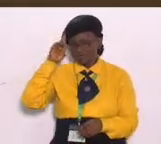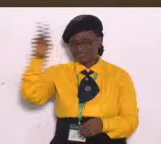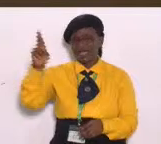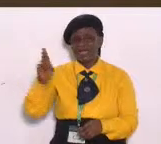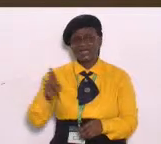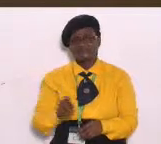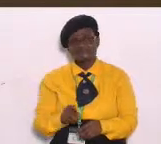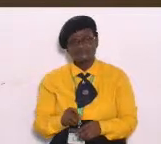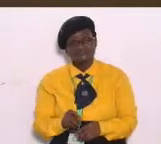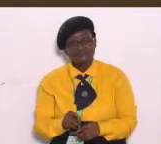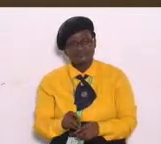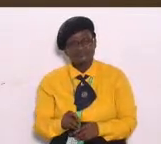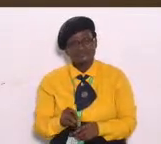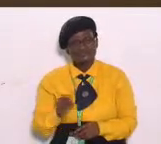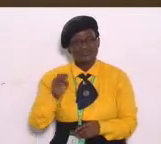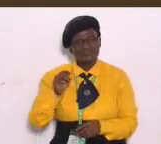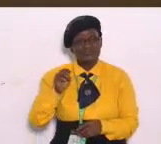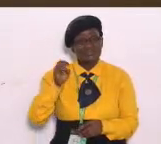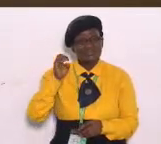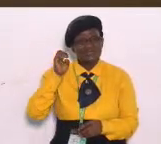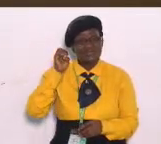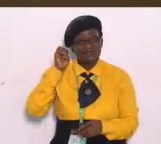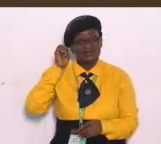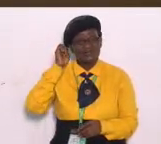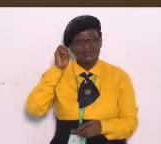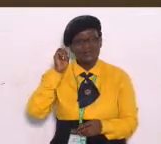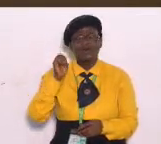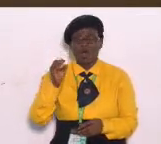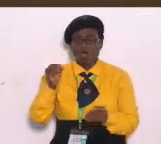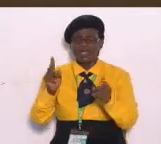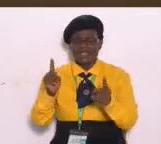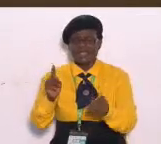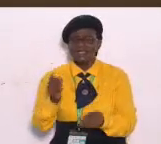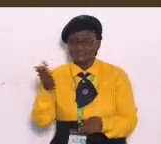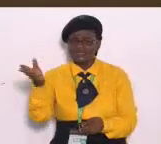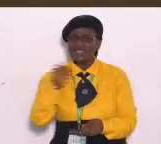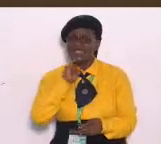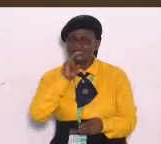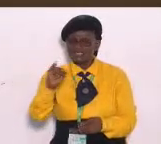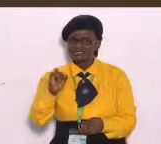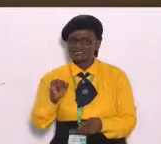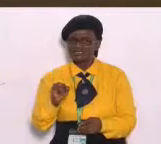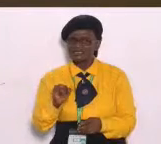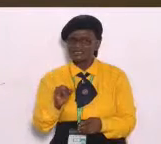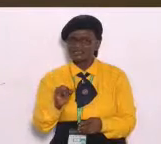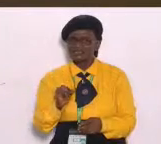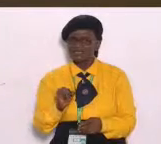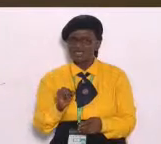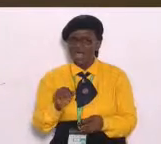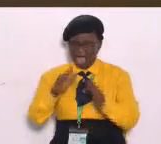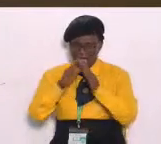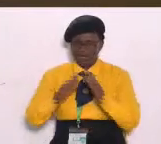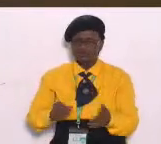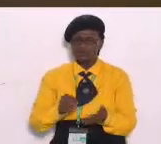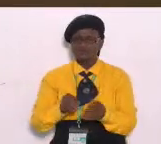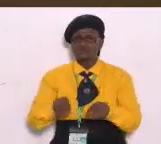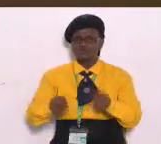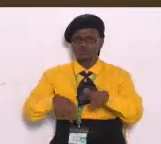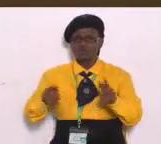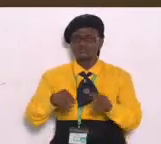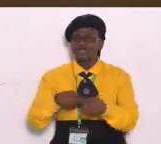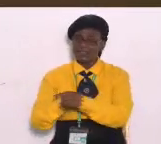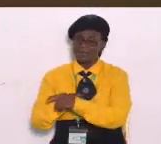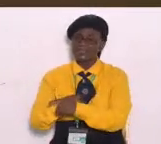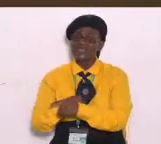Lagos State government was selling some houses. I bid it for one, and I